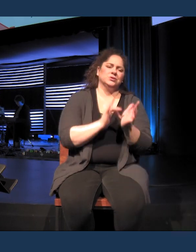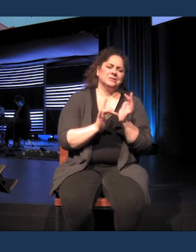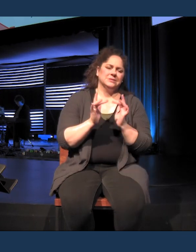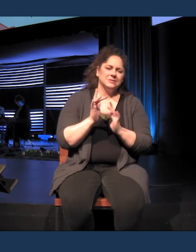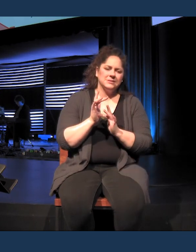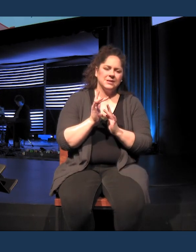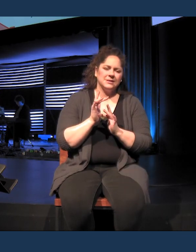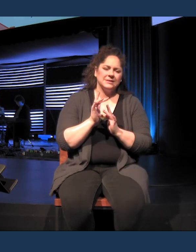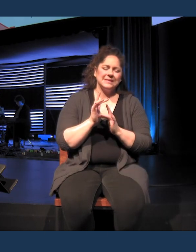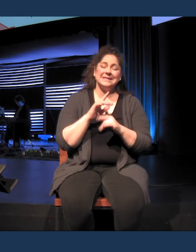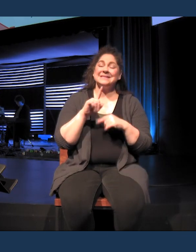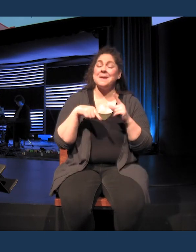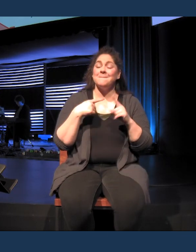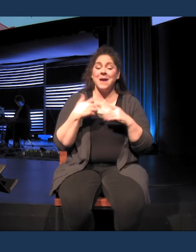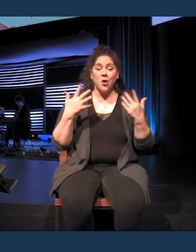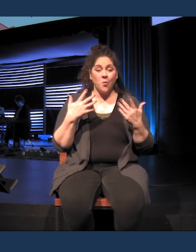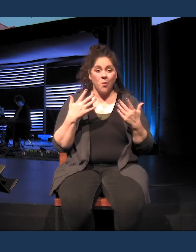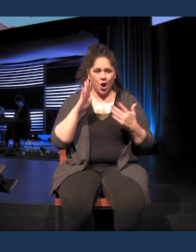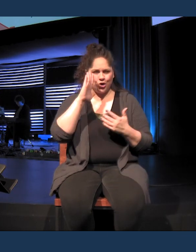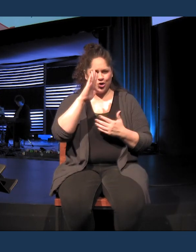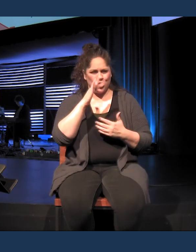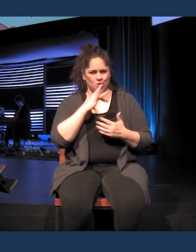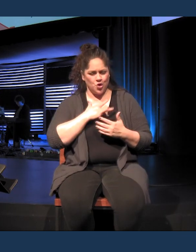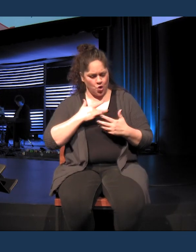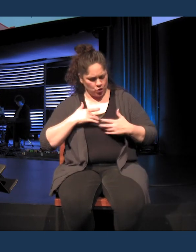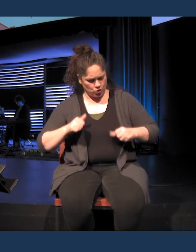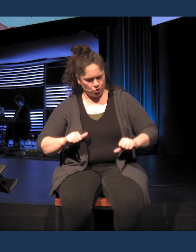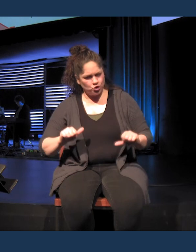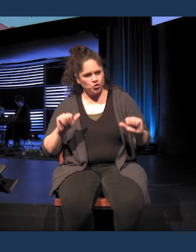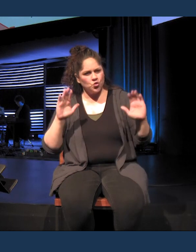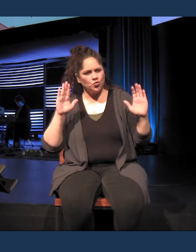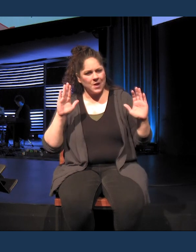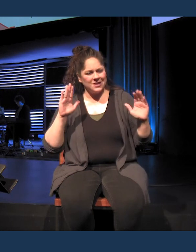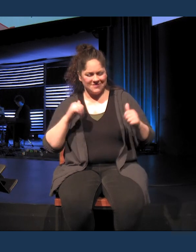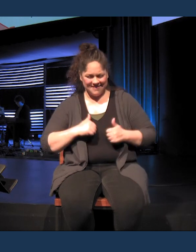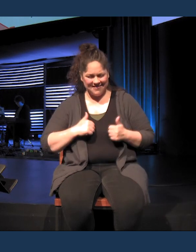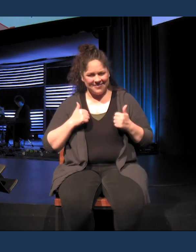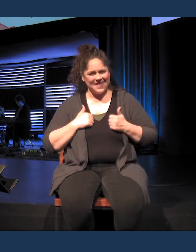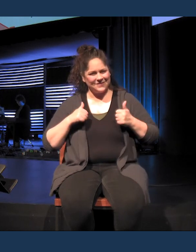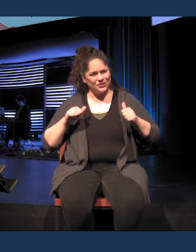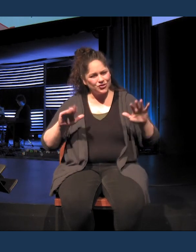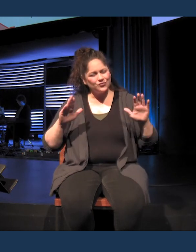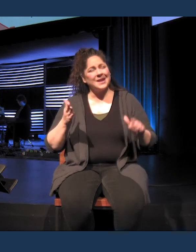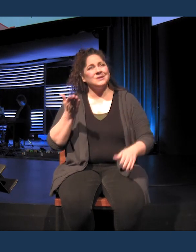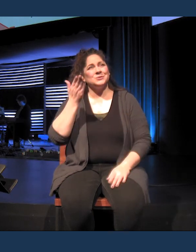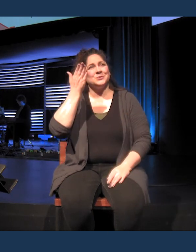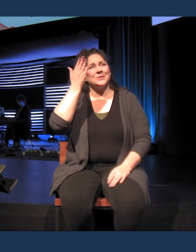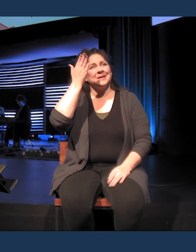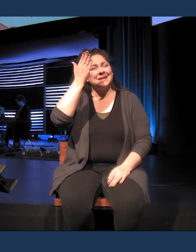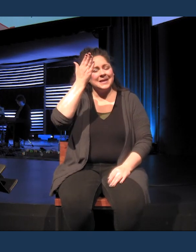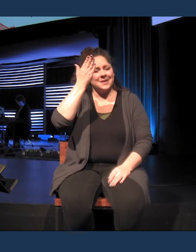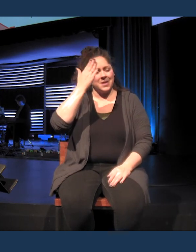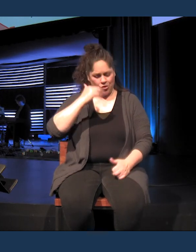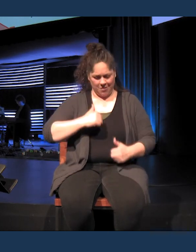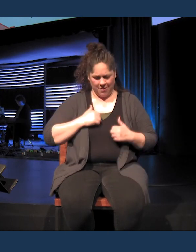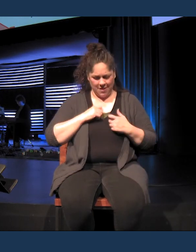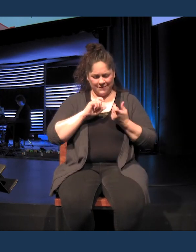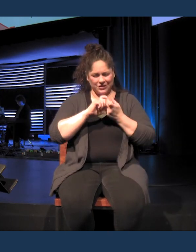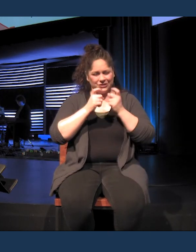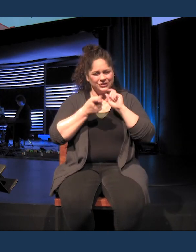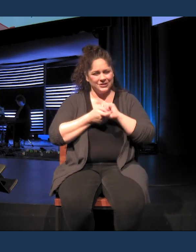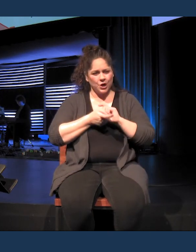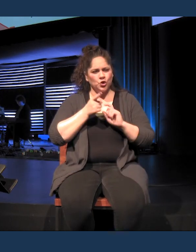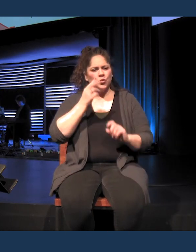This is about surrendering your heart and your life to him. It'll change your life. Because you realize that God is not